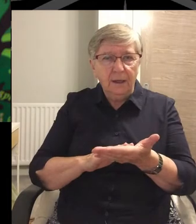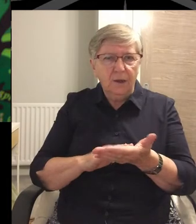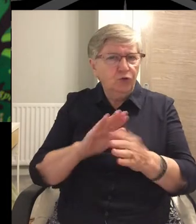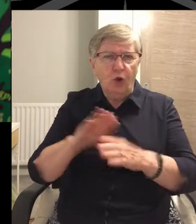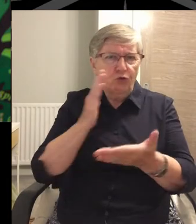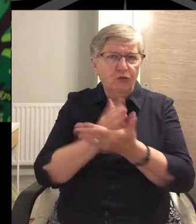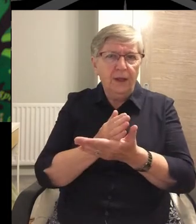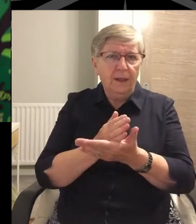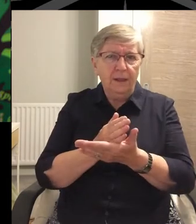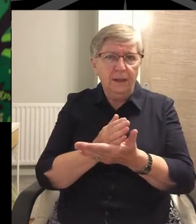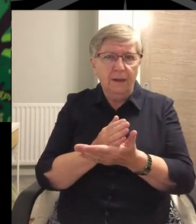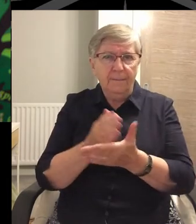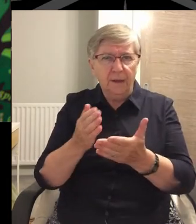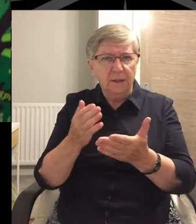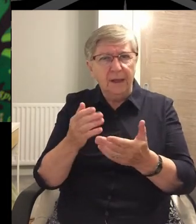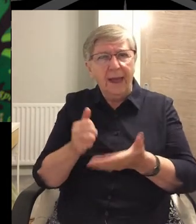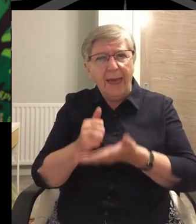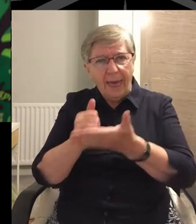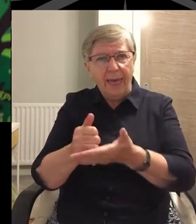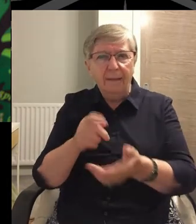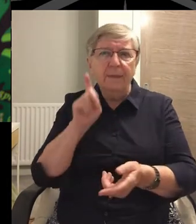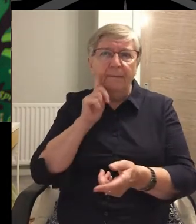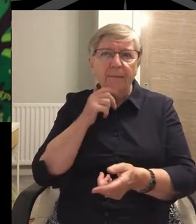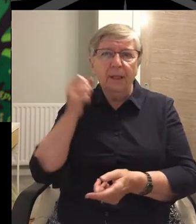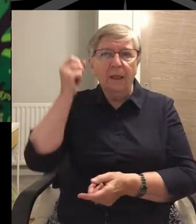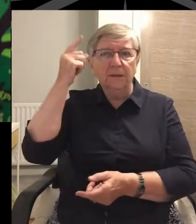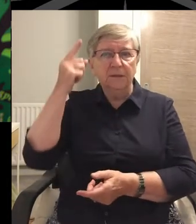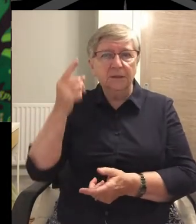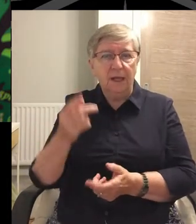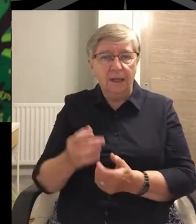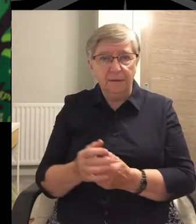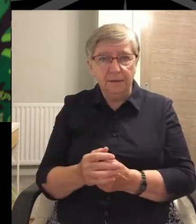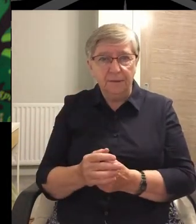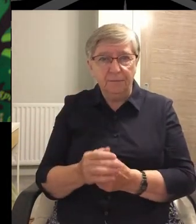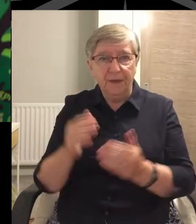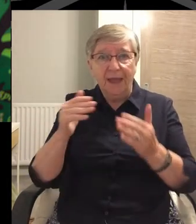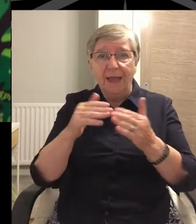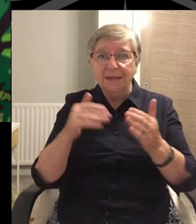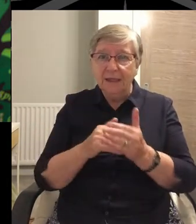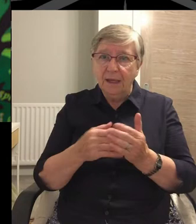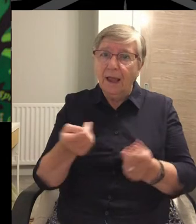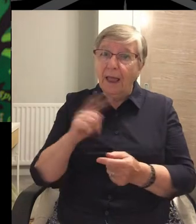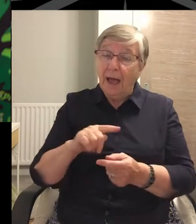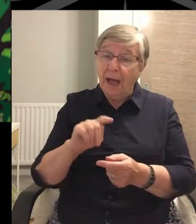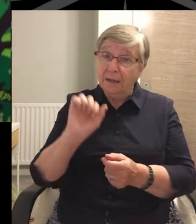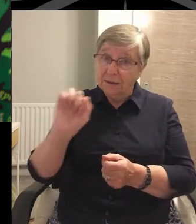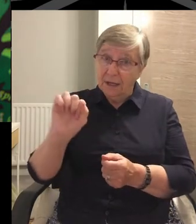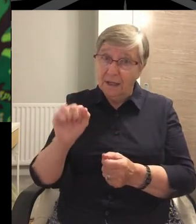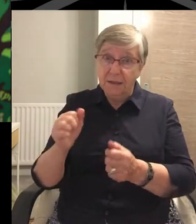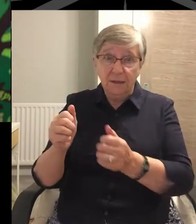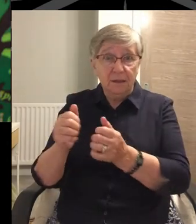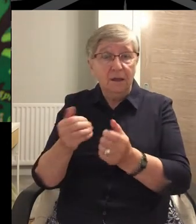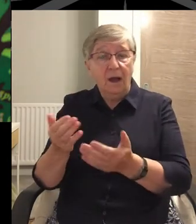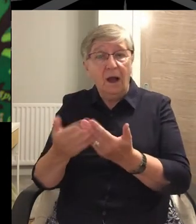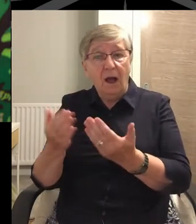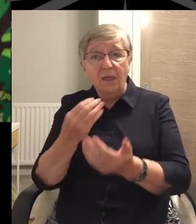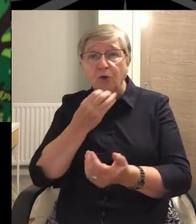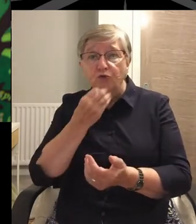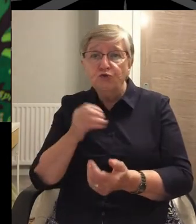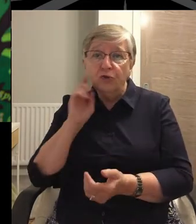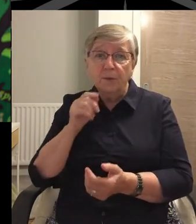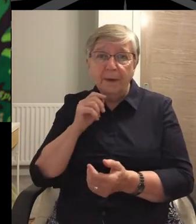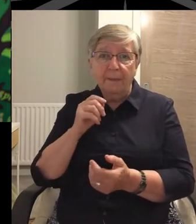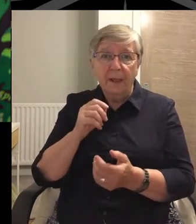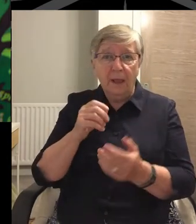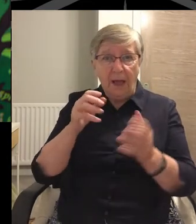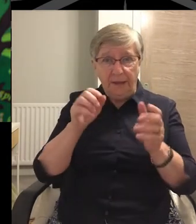an allegory, a story with symbolic meaning to make its point. Ezekiel and many of his fellow Jews had been